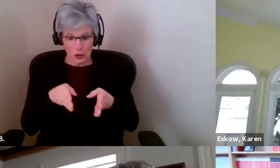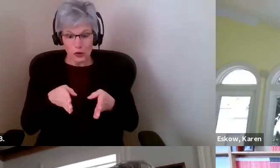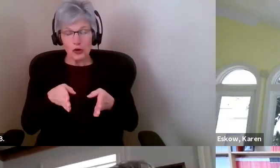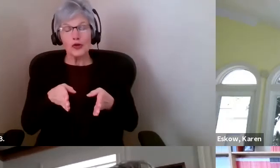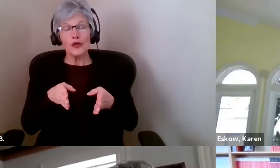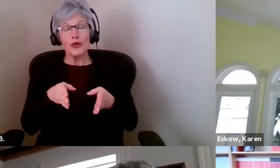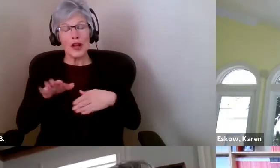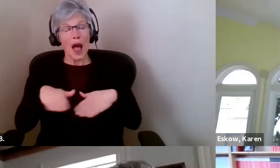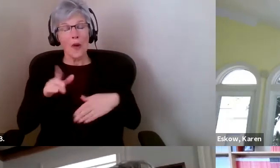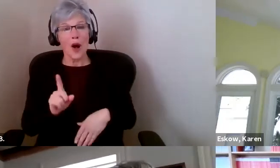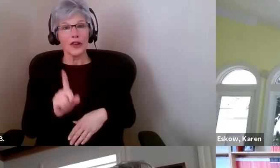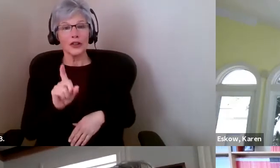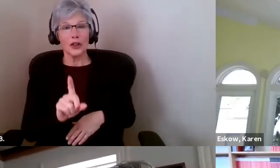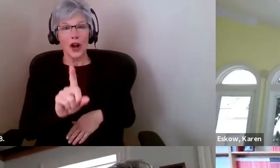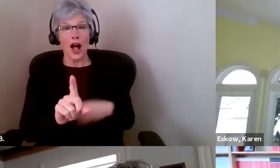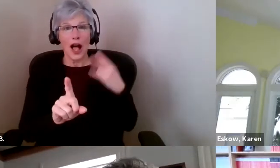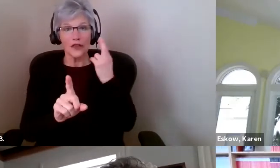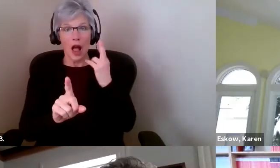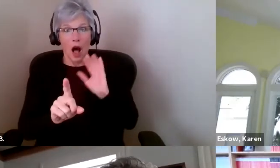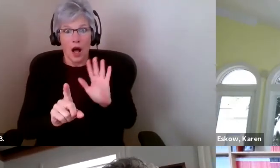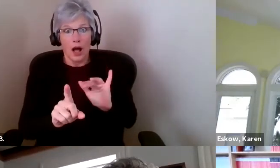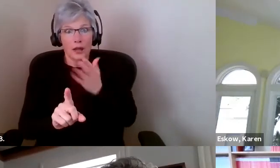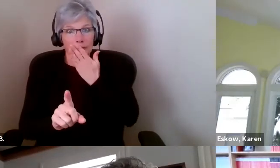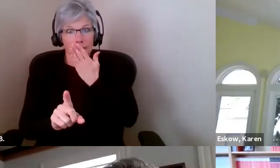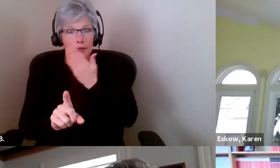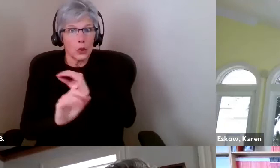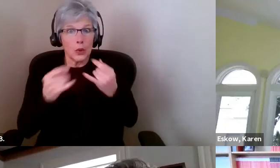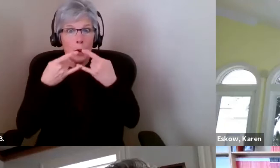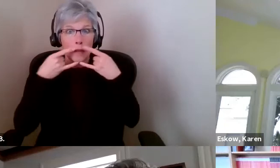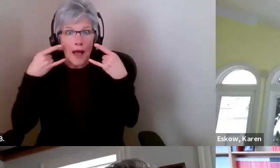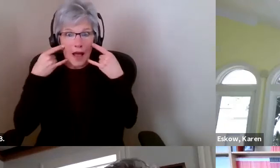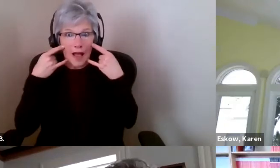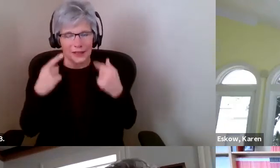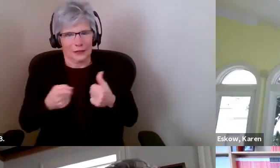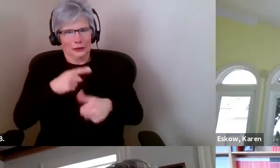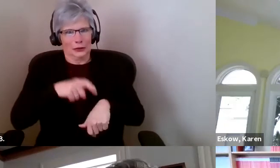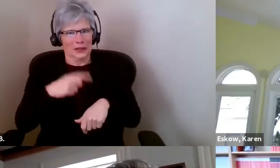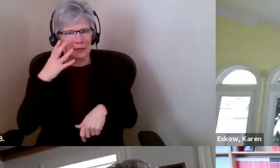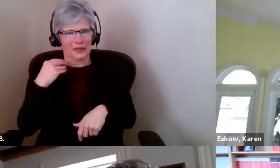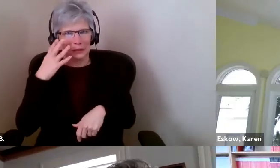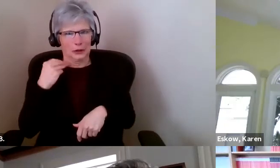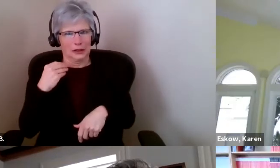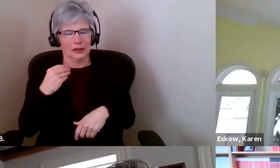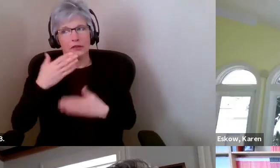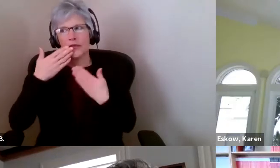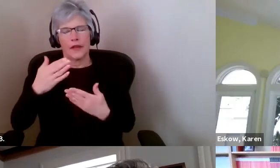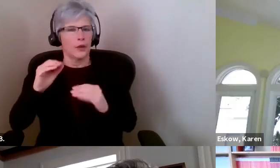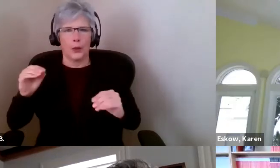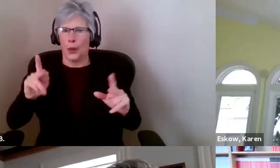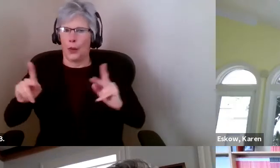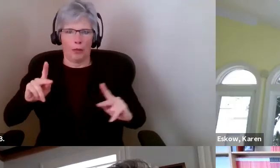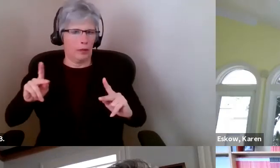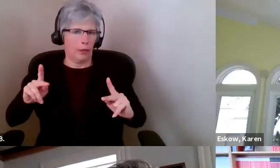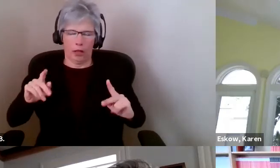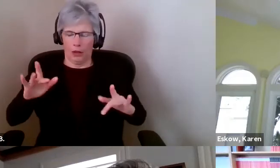have my mask on. That had never happened since we had to start wearing masks. Now, no one was around. So there was